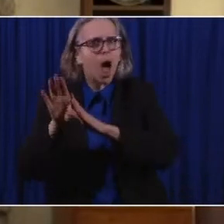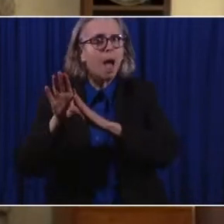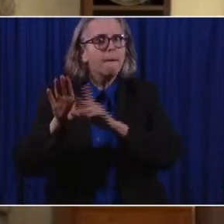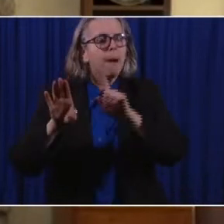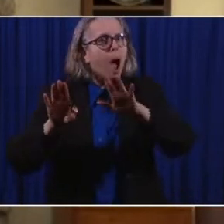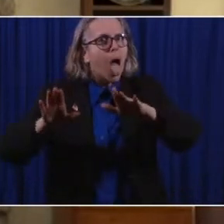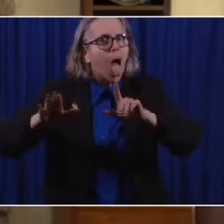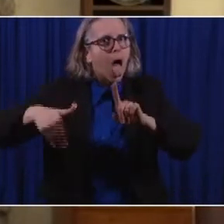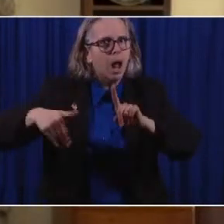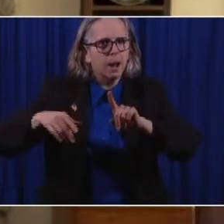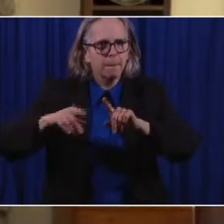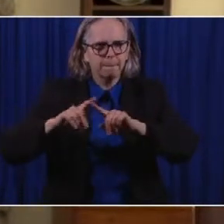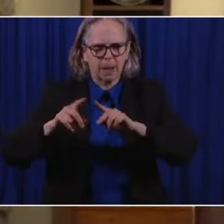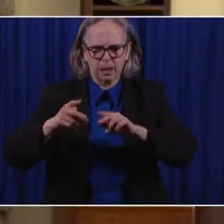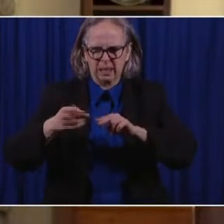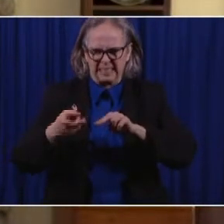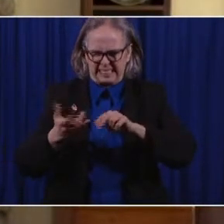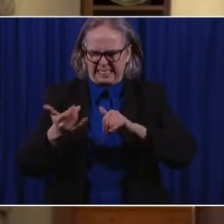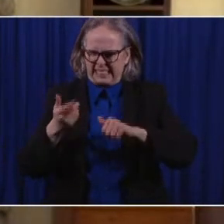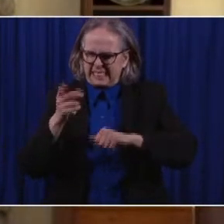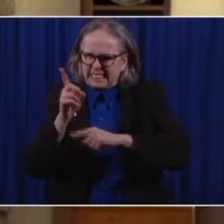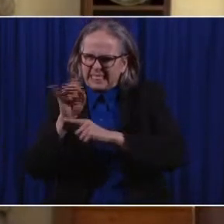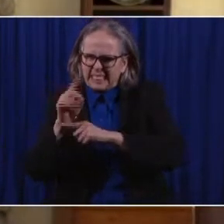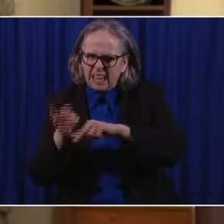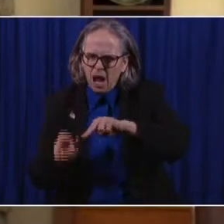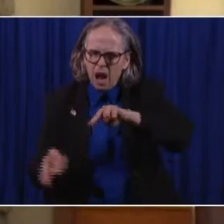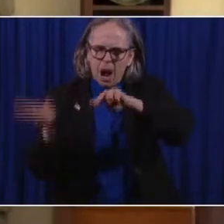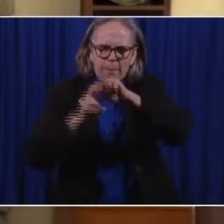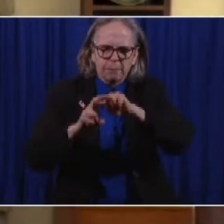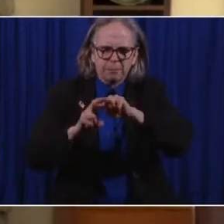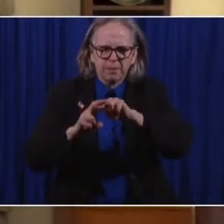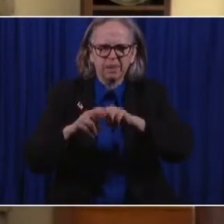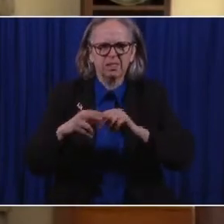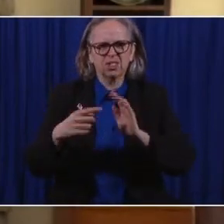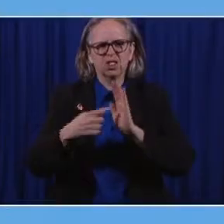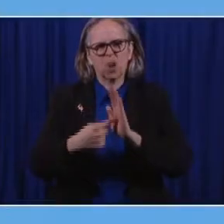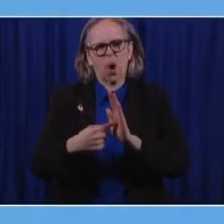Reflecting this, Hamilton County is moving to purple this week.